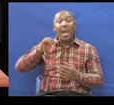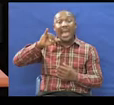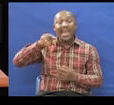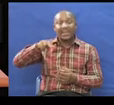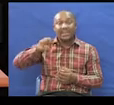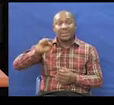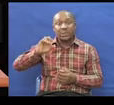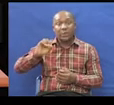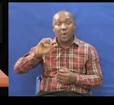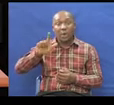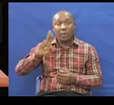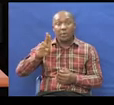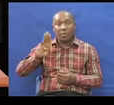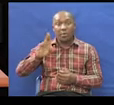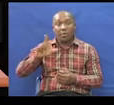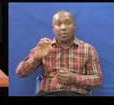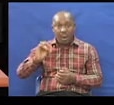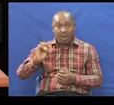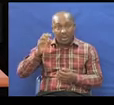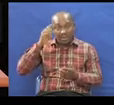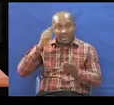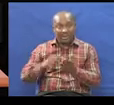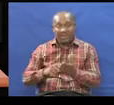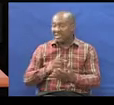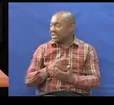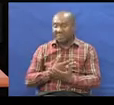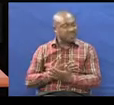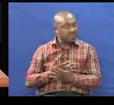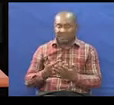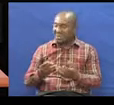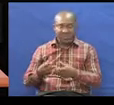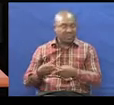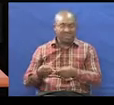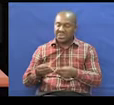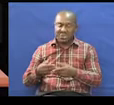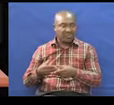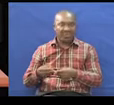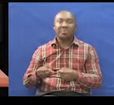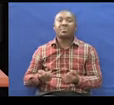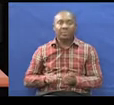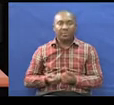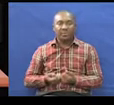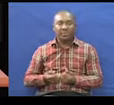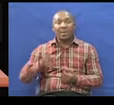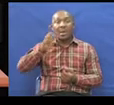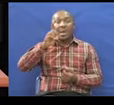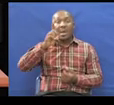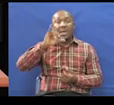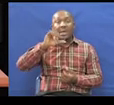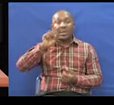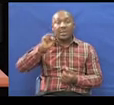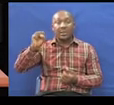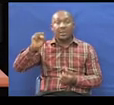insoluble means hydrogen does not dissolve in water. So we collect hydrogen by